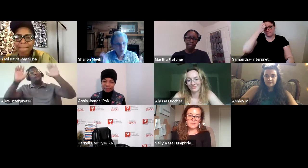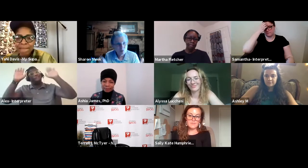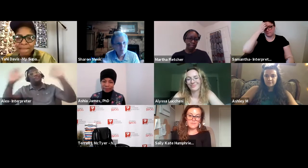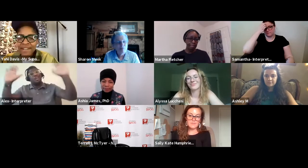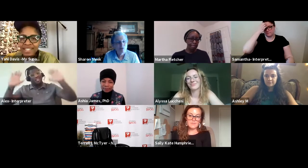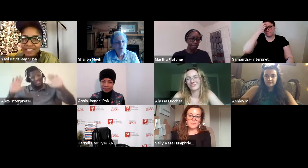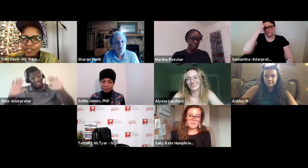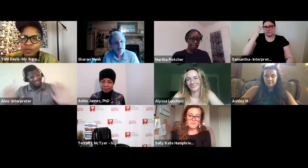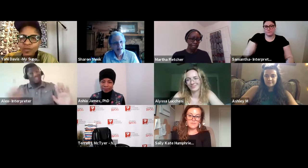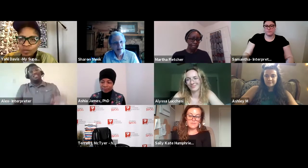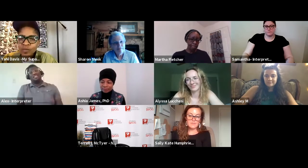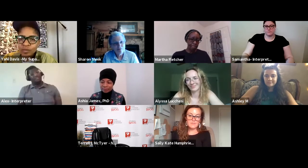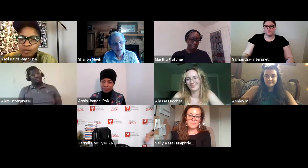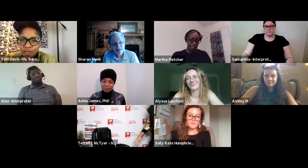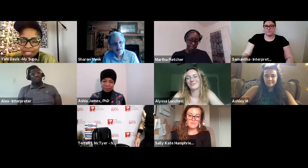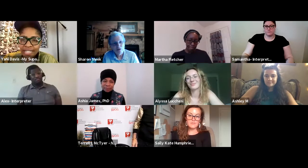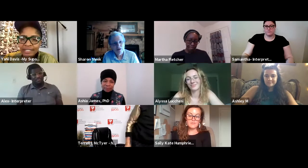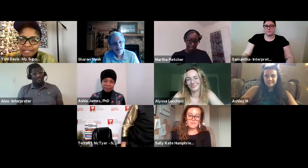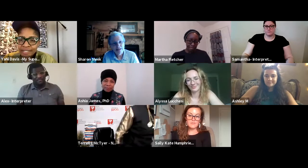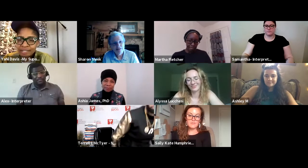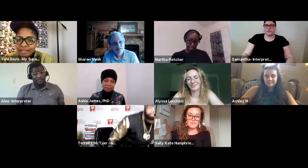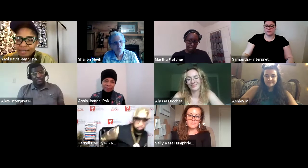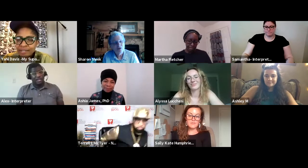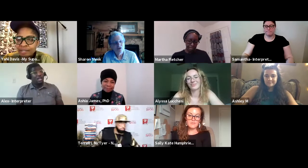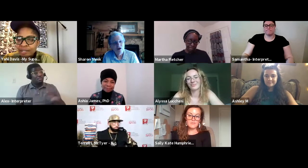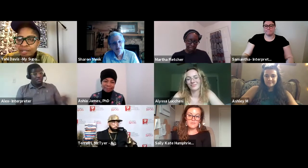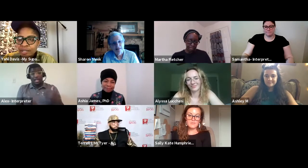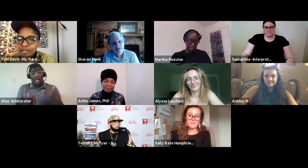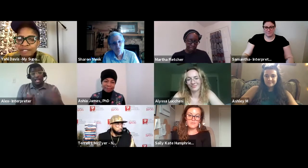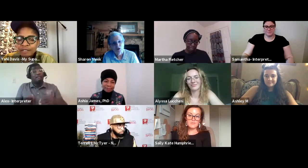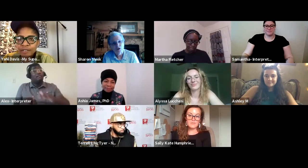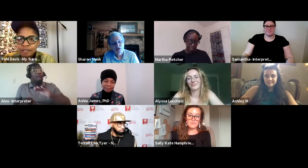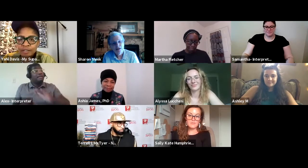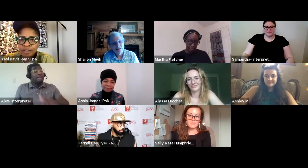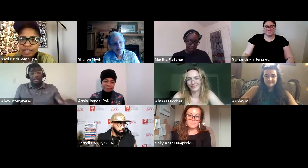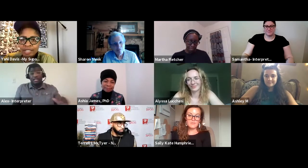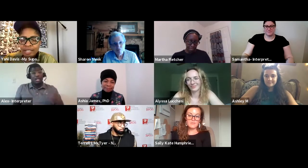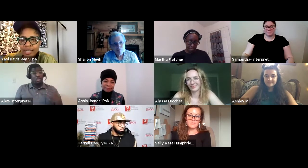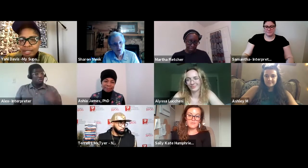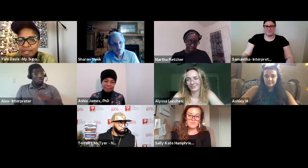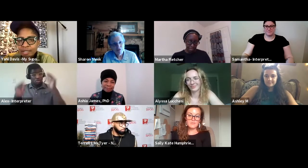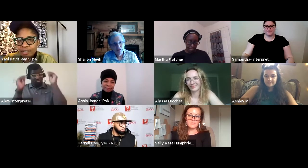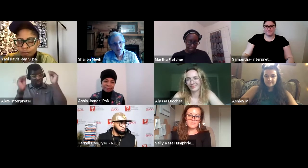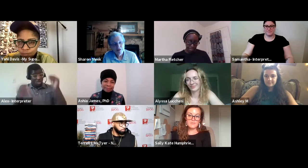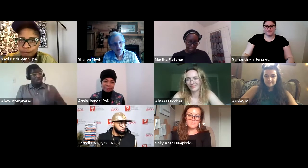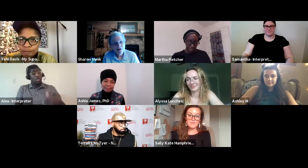entire group of people have. There were kids that we taught that were deaf from